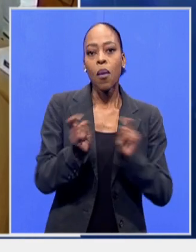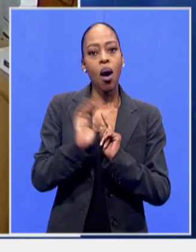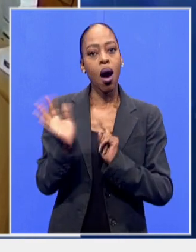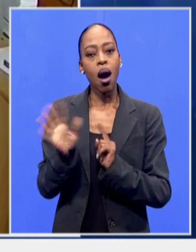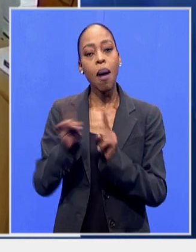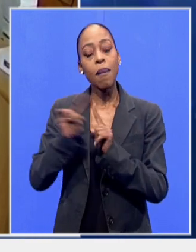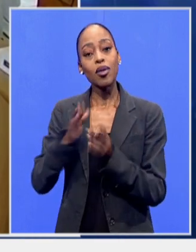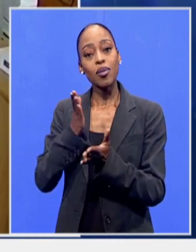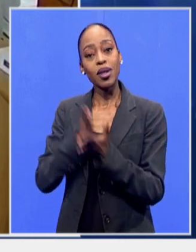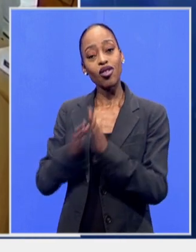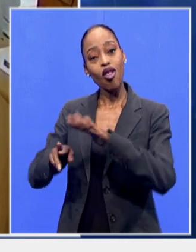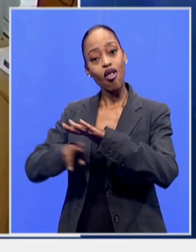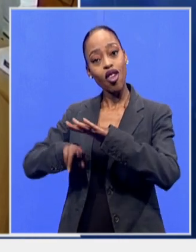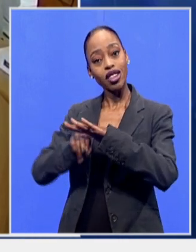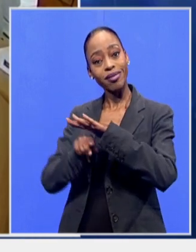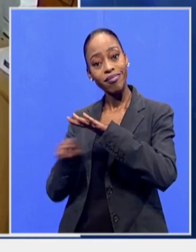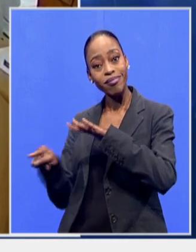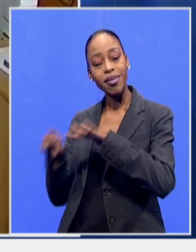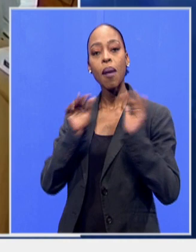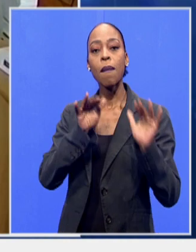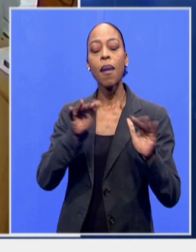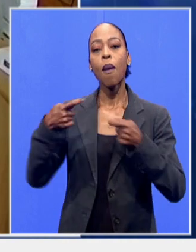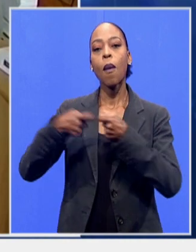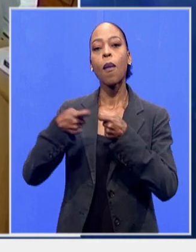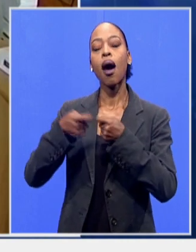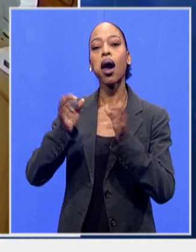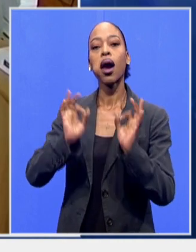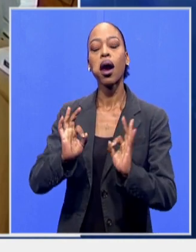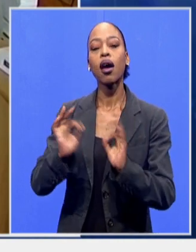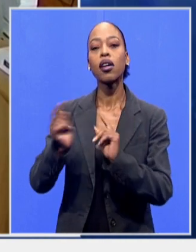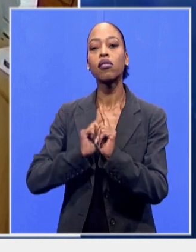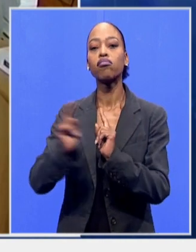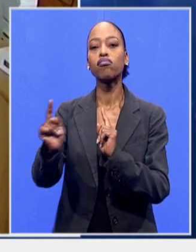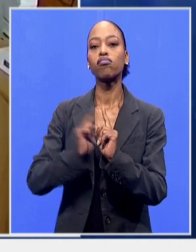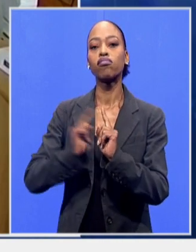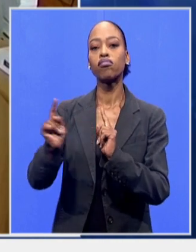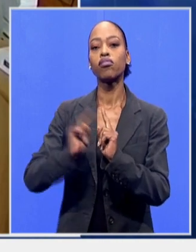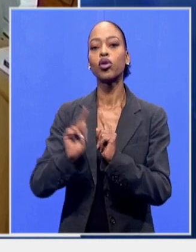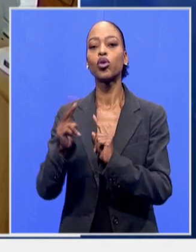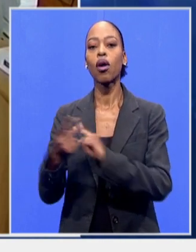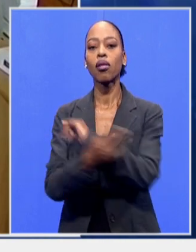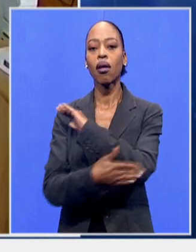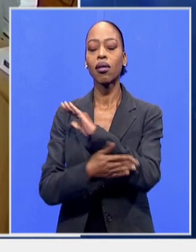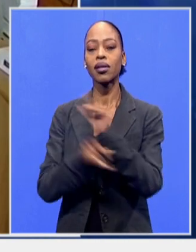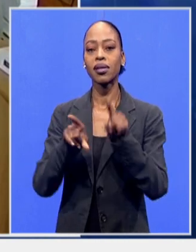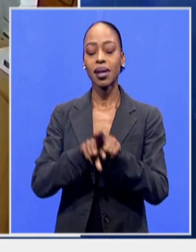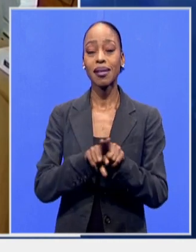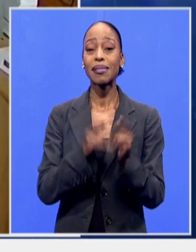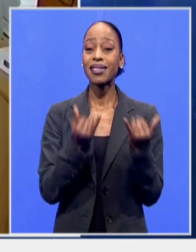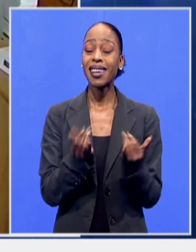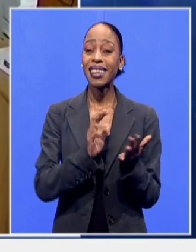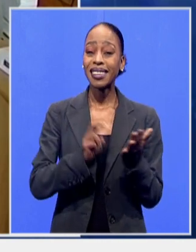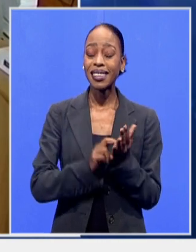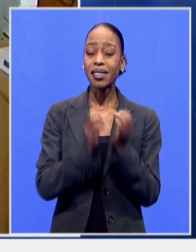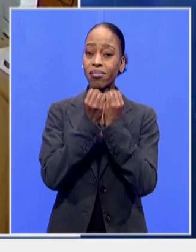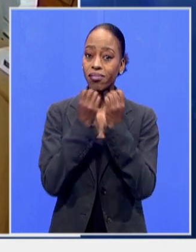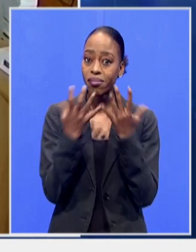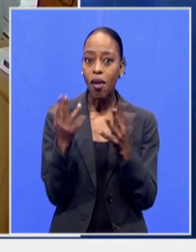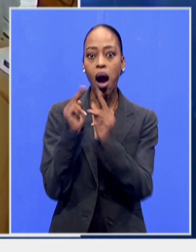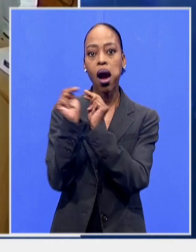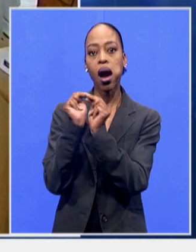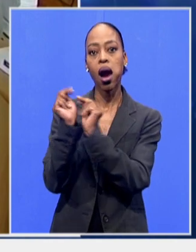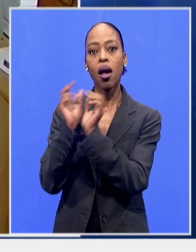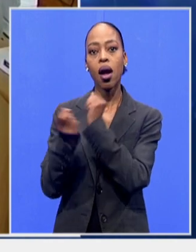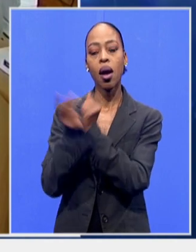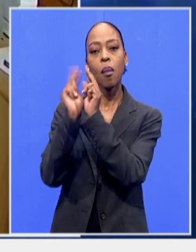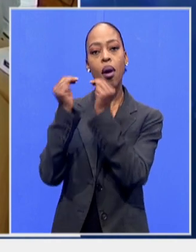the region, those patients are funded for that cross-border movement by other countries. Now, that requires a multilateral negotiation at the